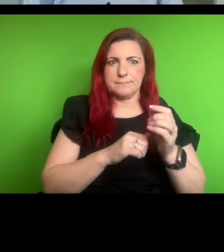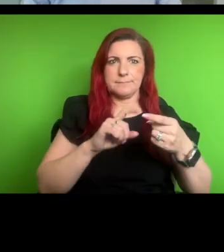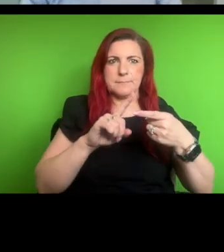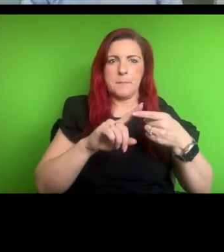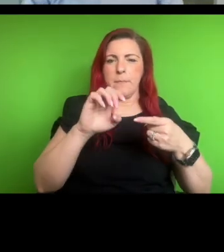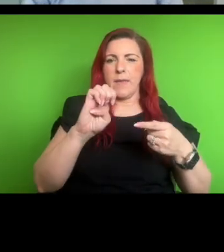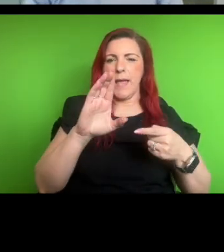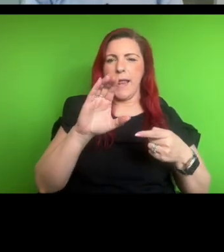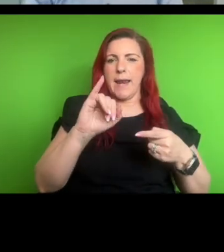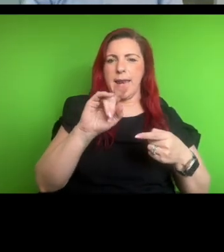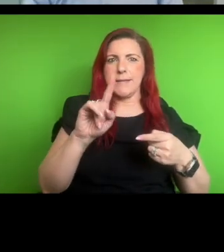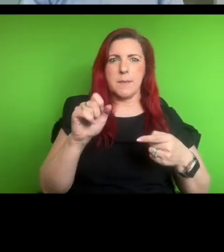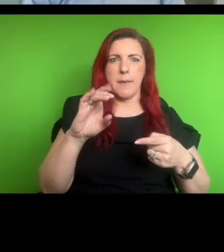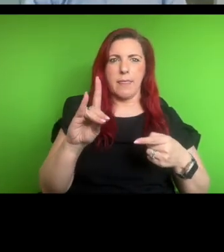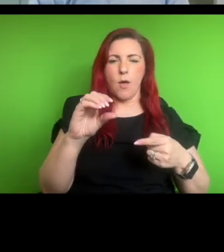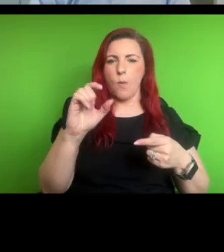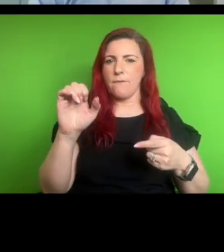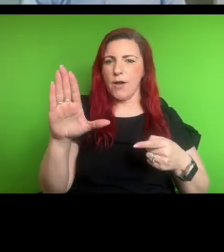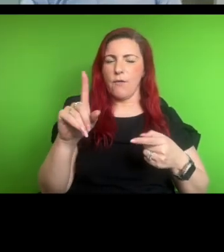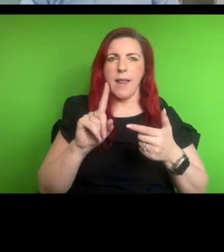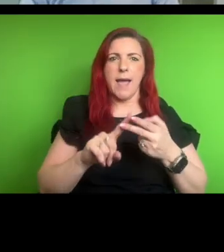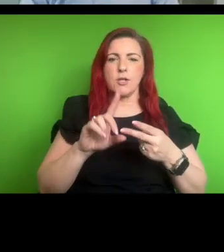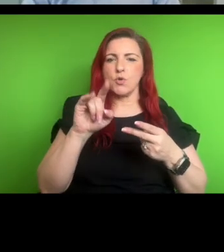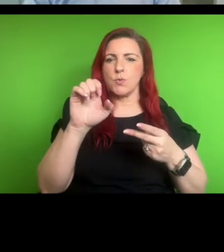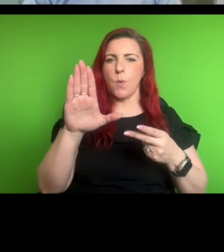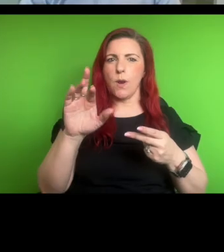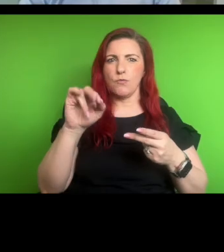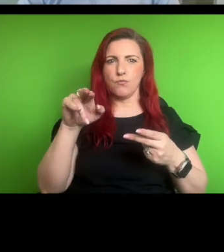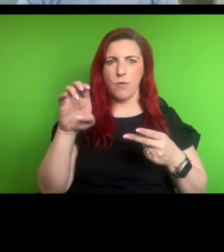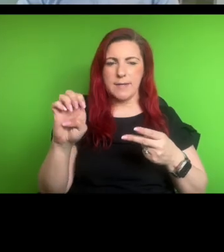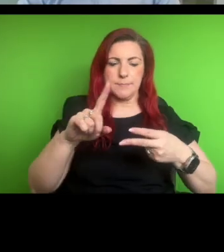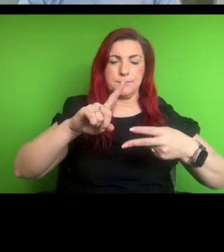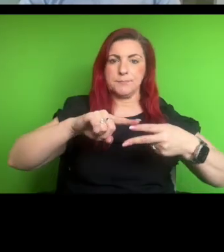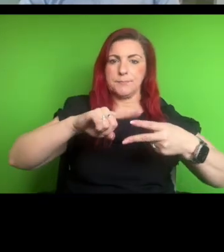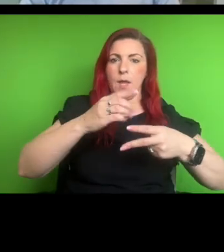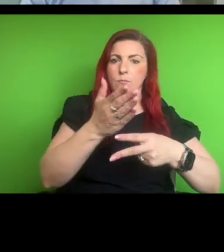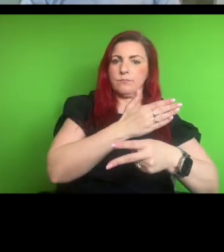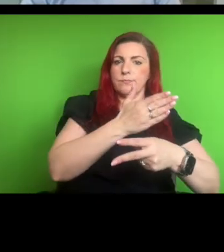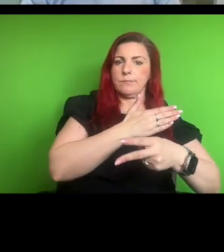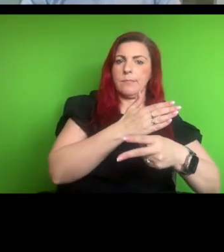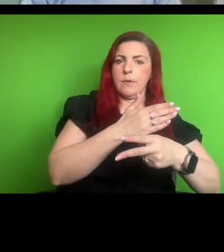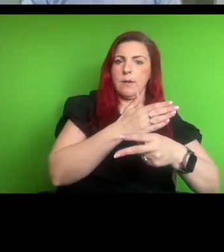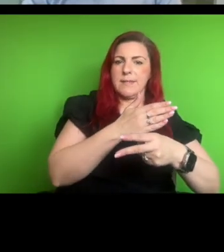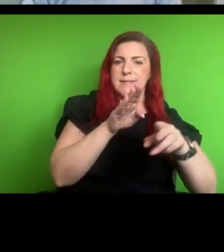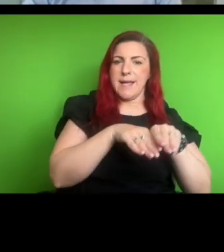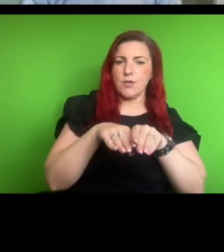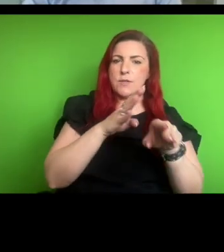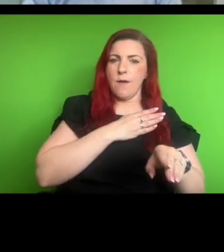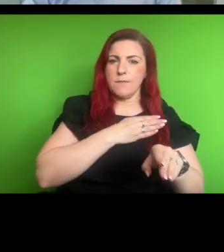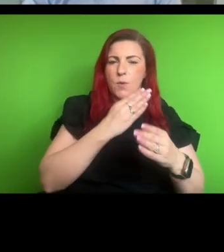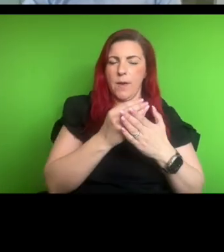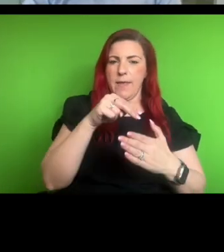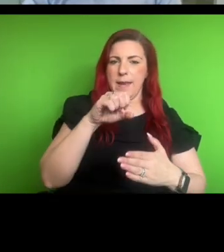be our speakers today. Elizabeth O'Farrell is a former standards officer with NSAI. Elizabeth is the project leader for drafting